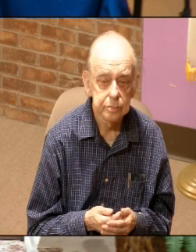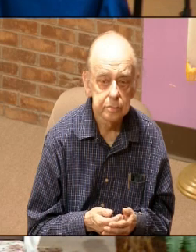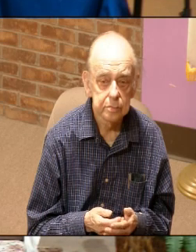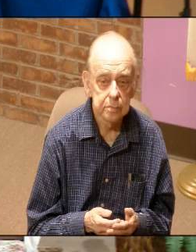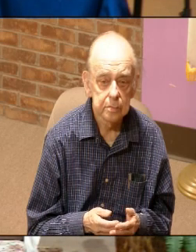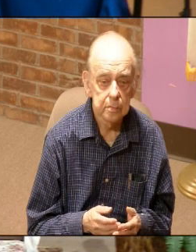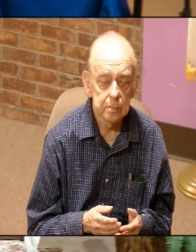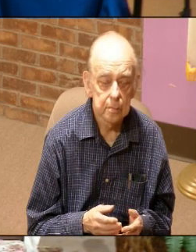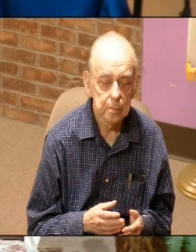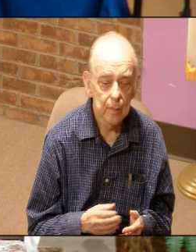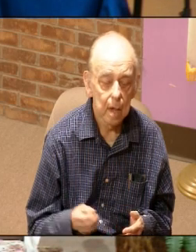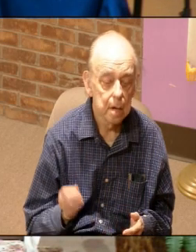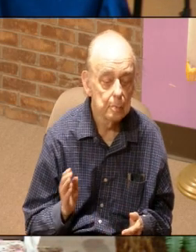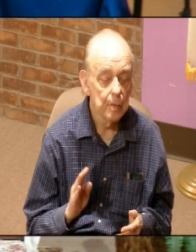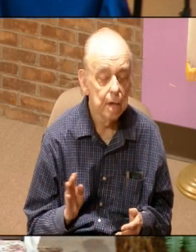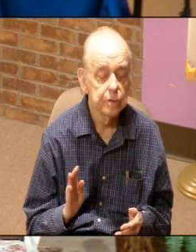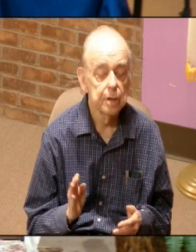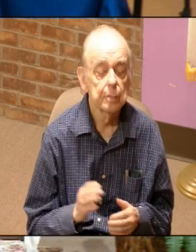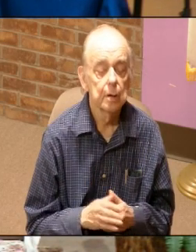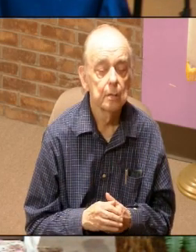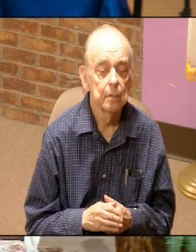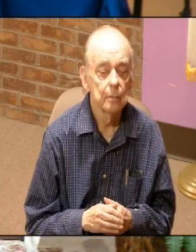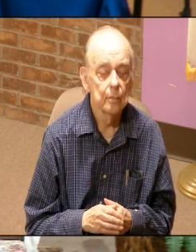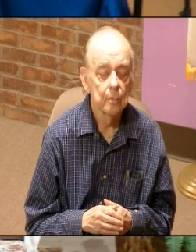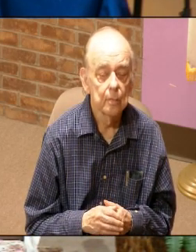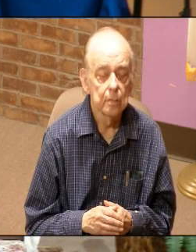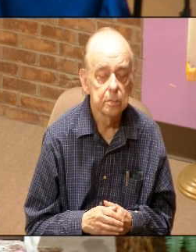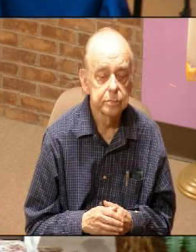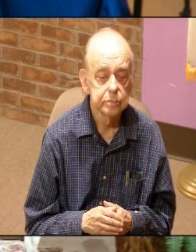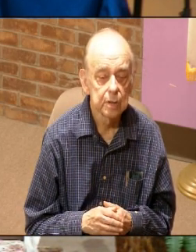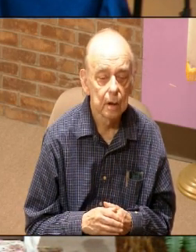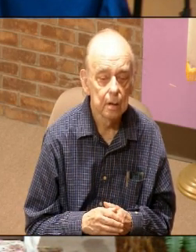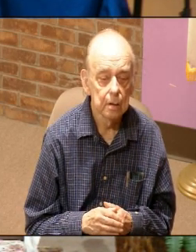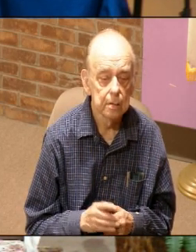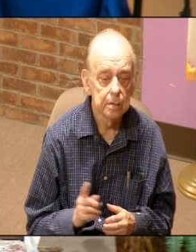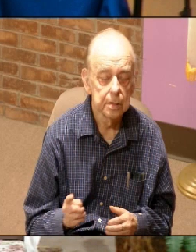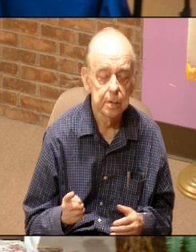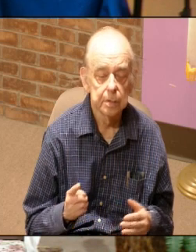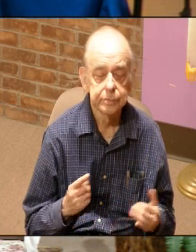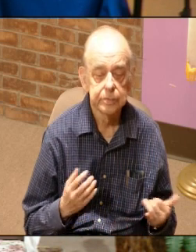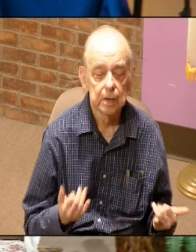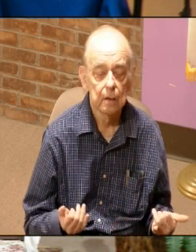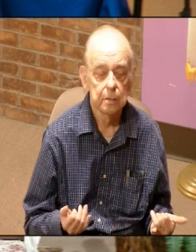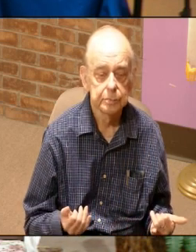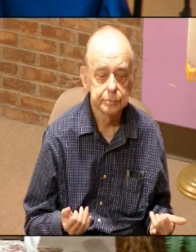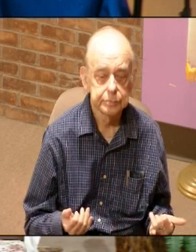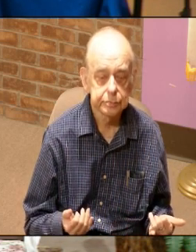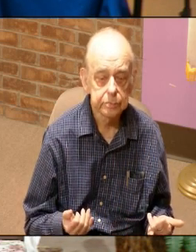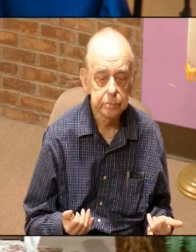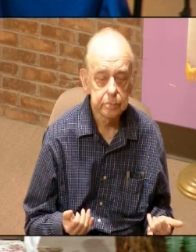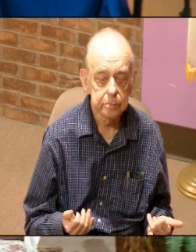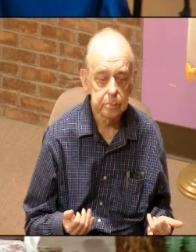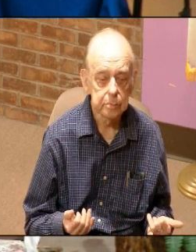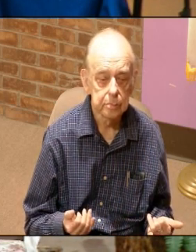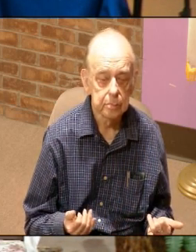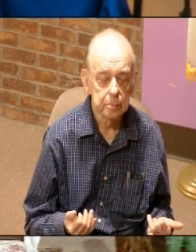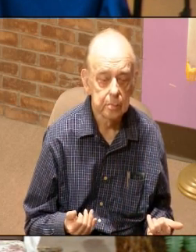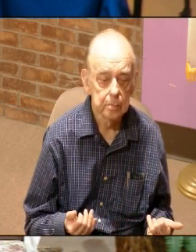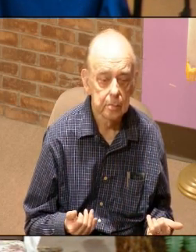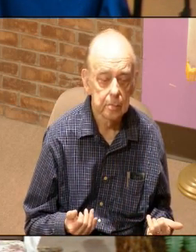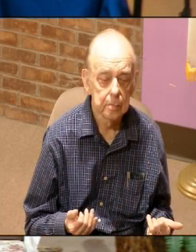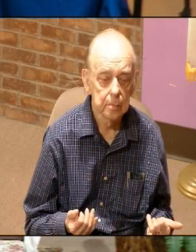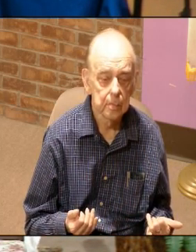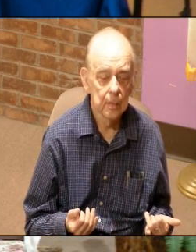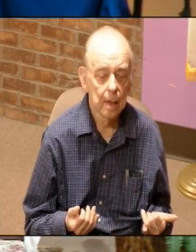And Bathsheba, Bathsheba, is now in the lineage